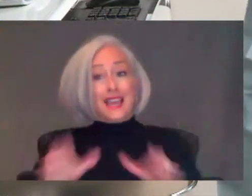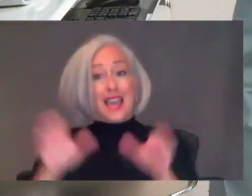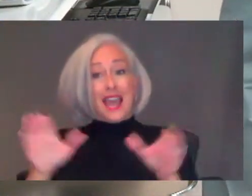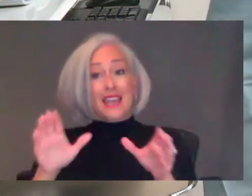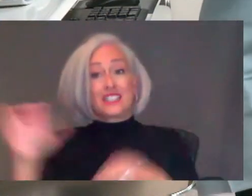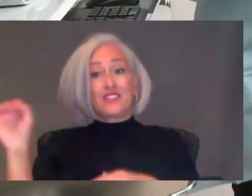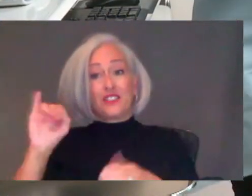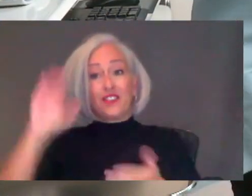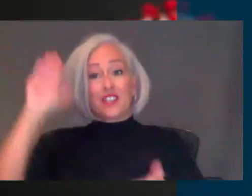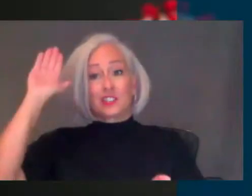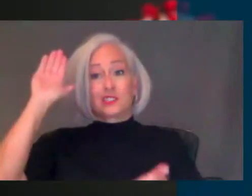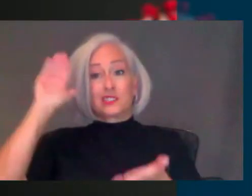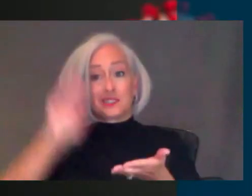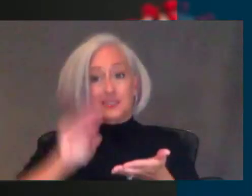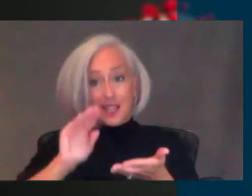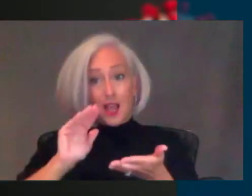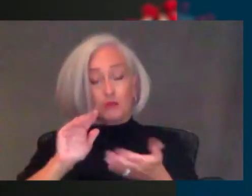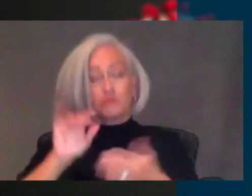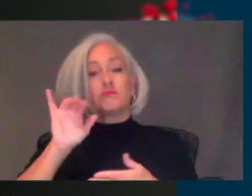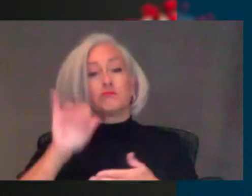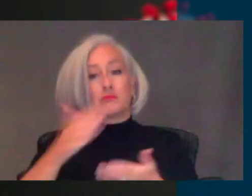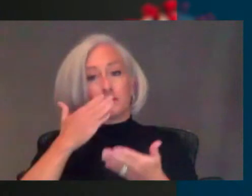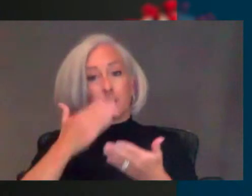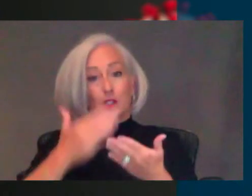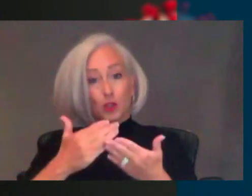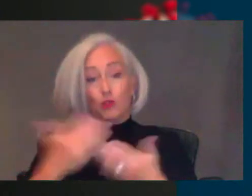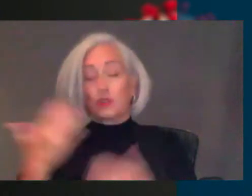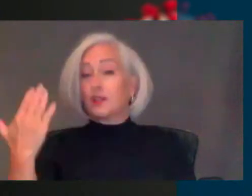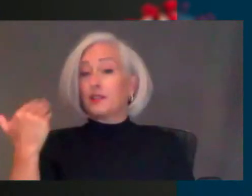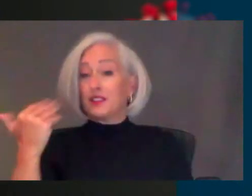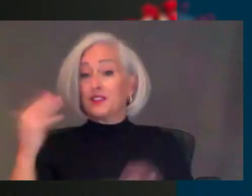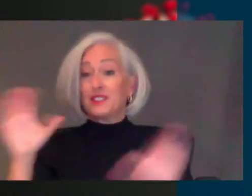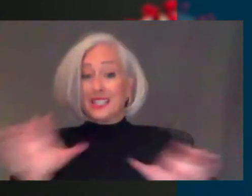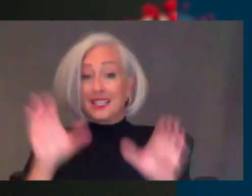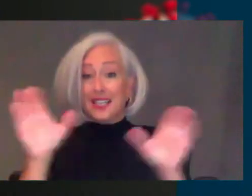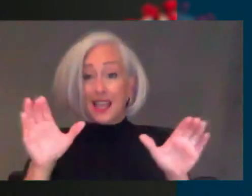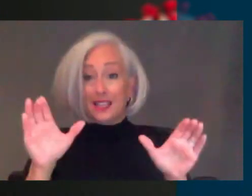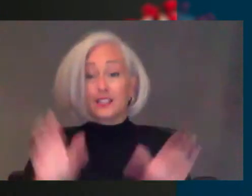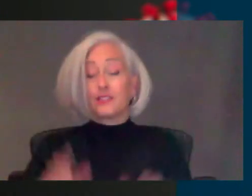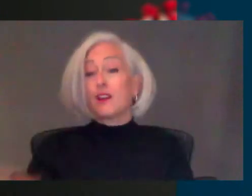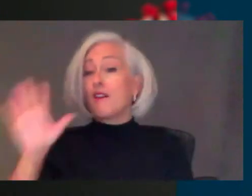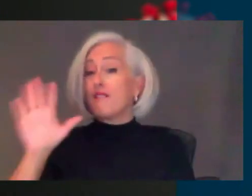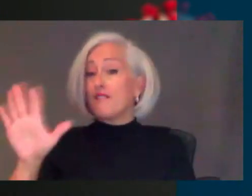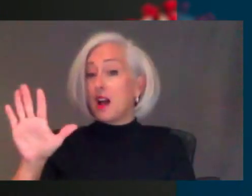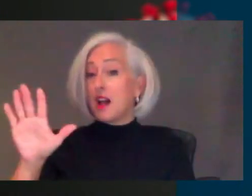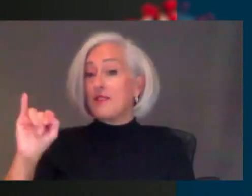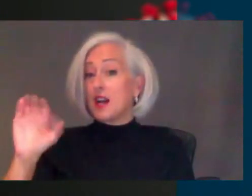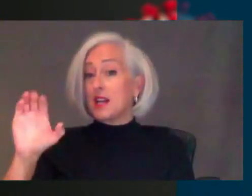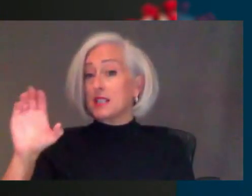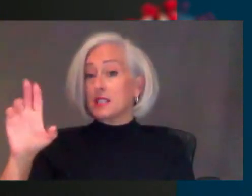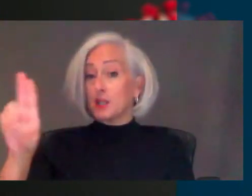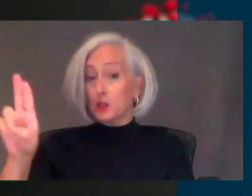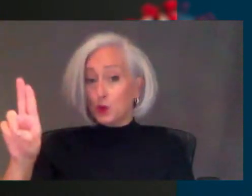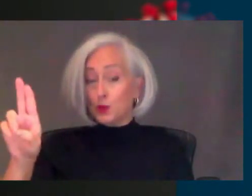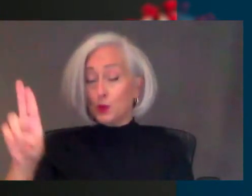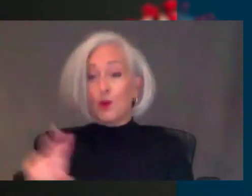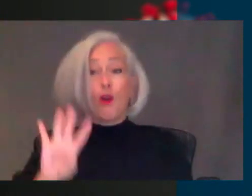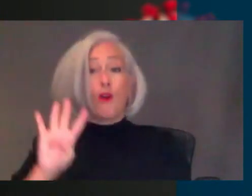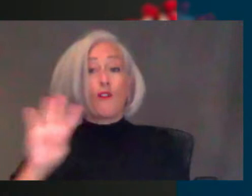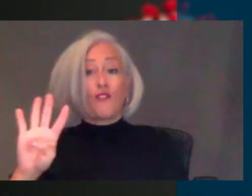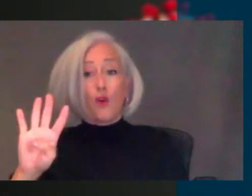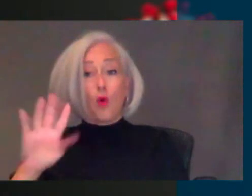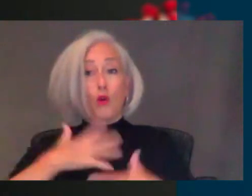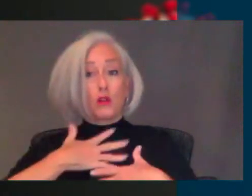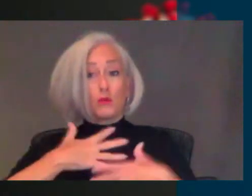Cody Holyoke with Channel 9. Hey, Cody, good morning. Hey, everybody. Hey, so Pfizer just came out an hour ago, and I know that Dr. Stites was reading the